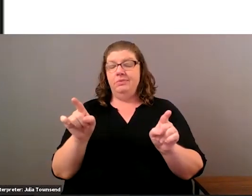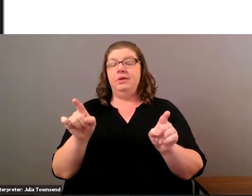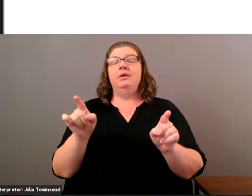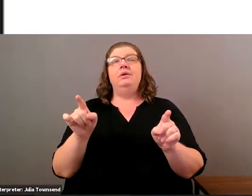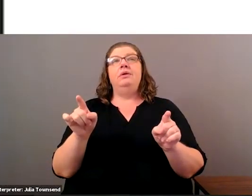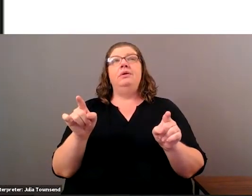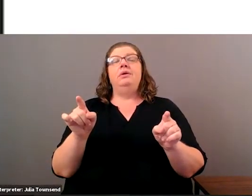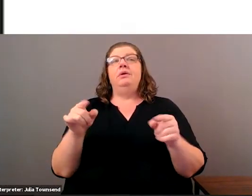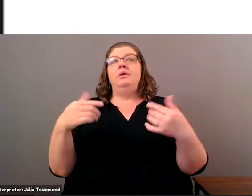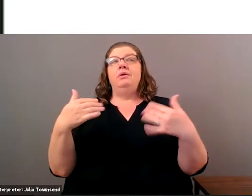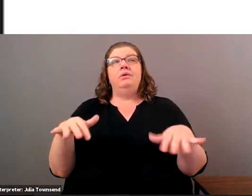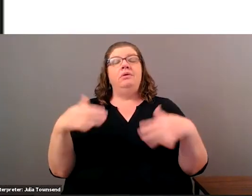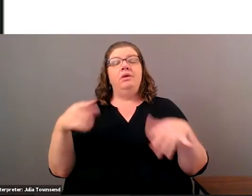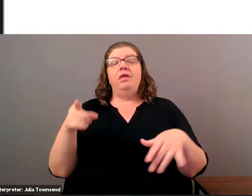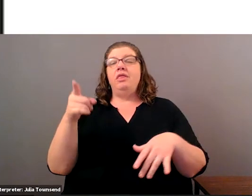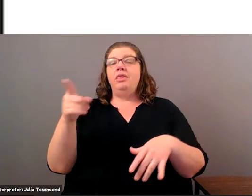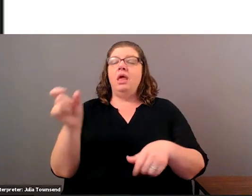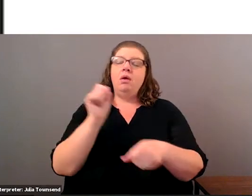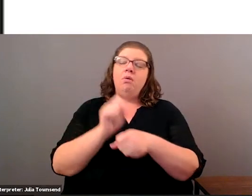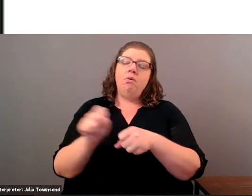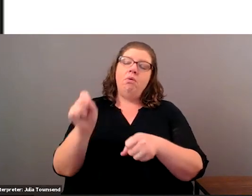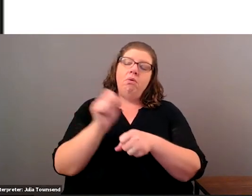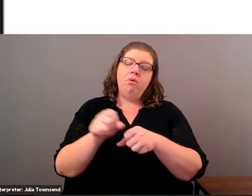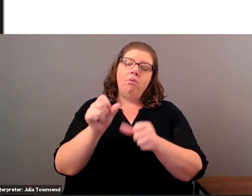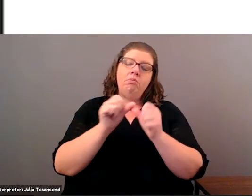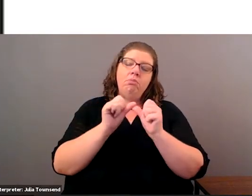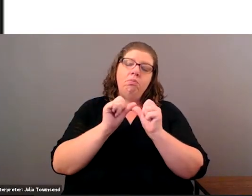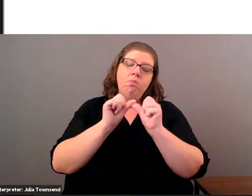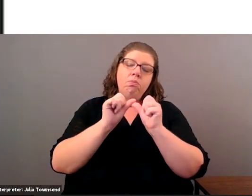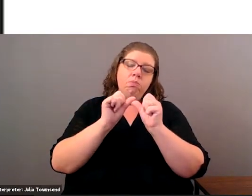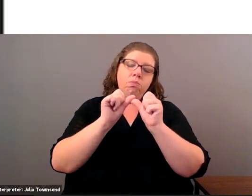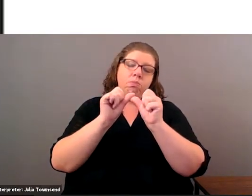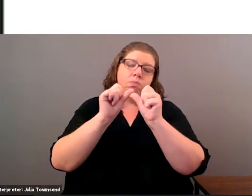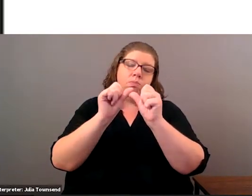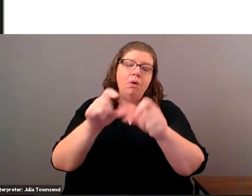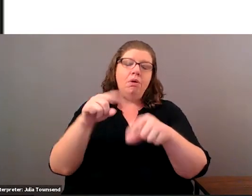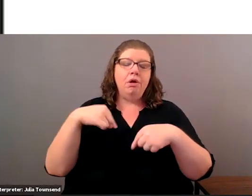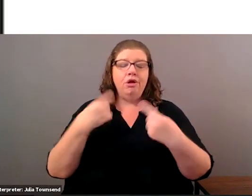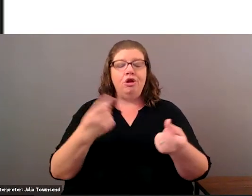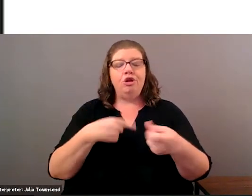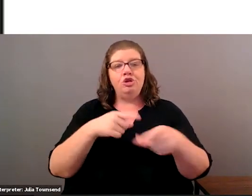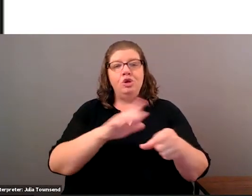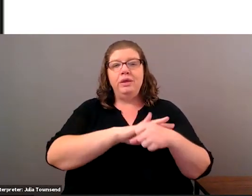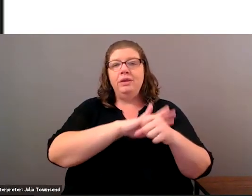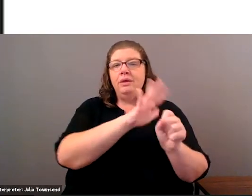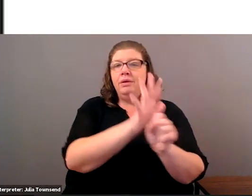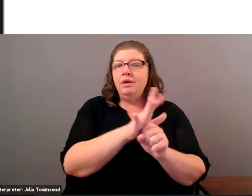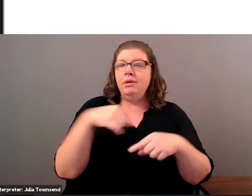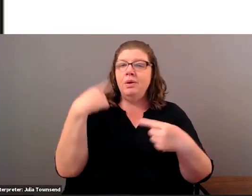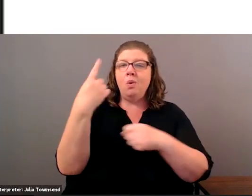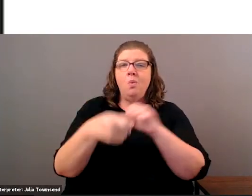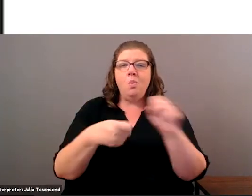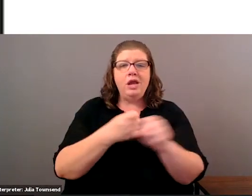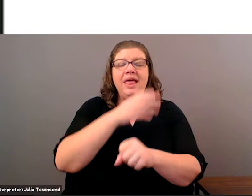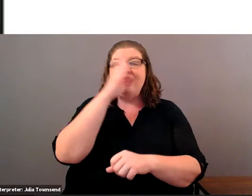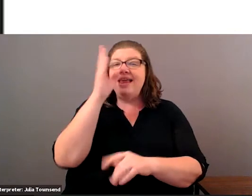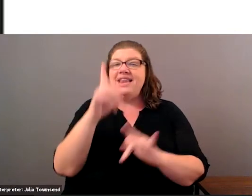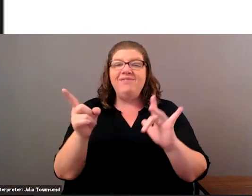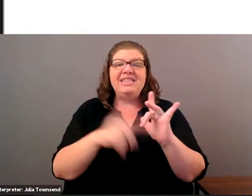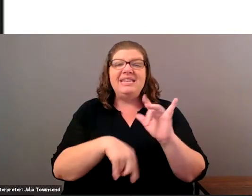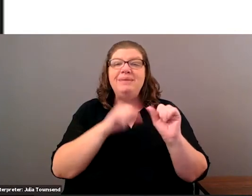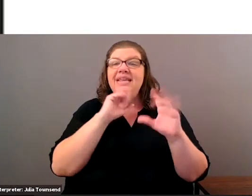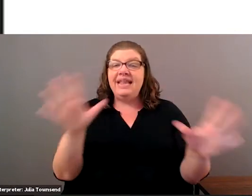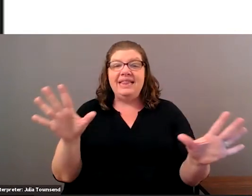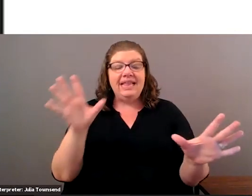were there endlessly working during this pandemic in the past year. They never skipped a beat. They were always ready to help out, not only for